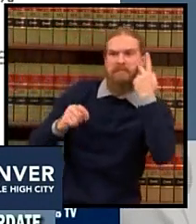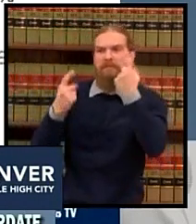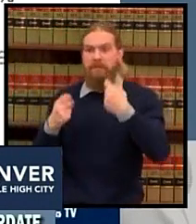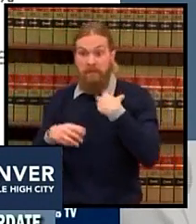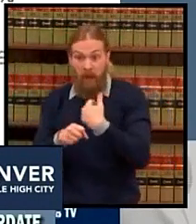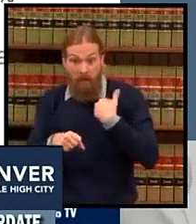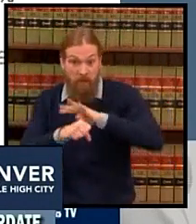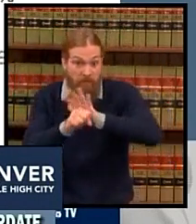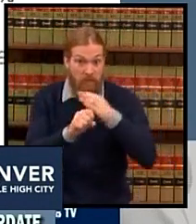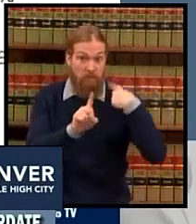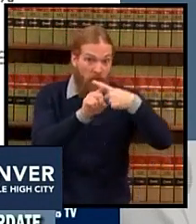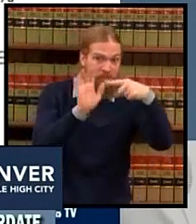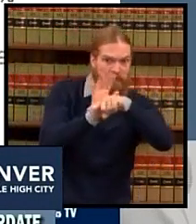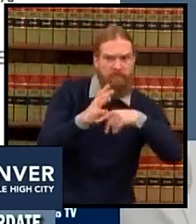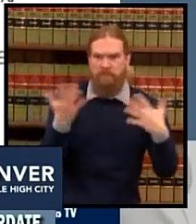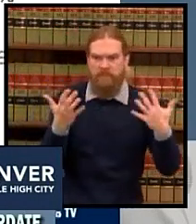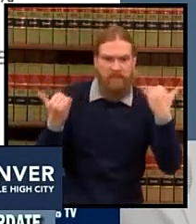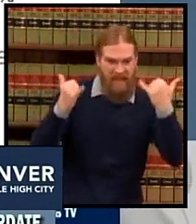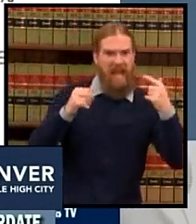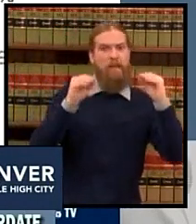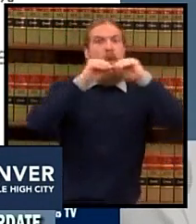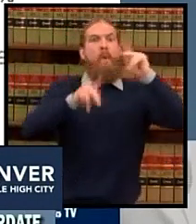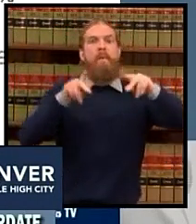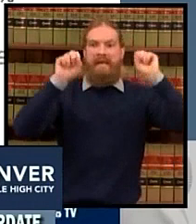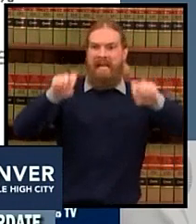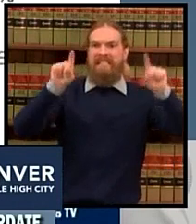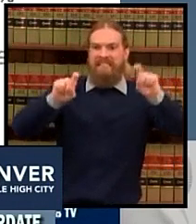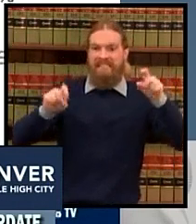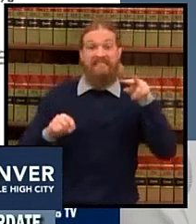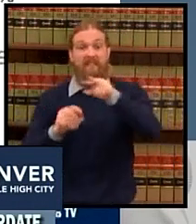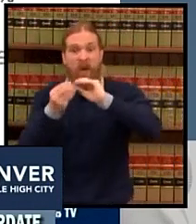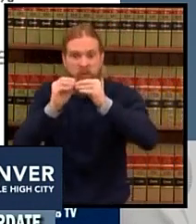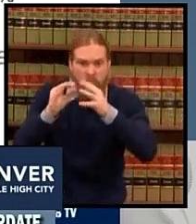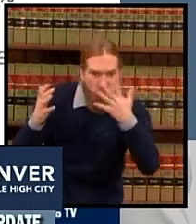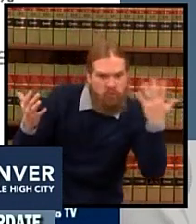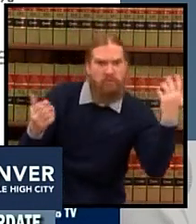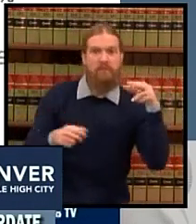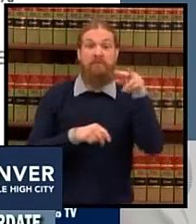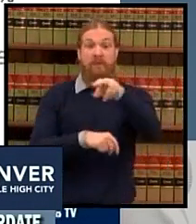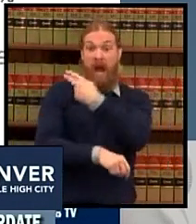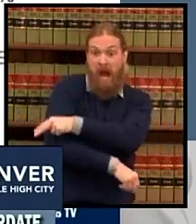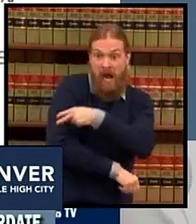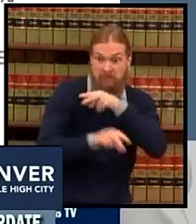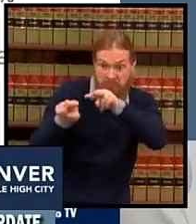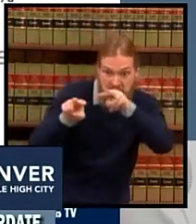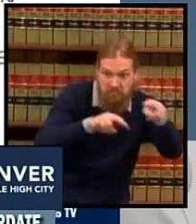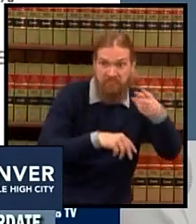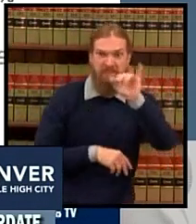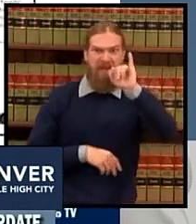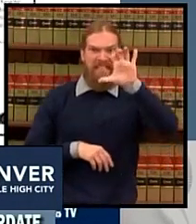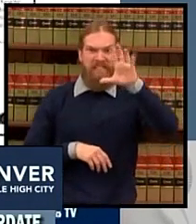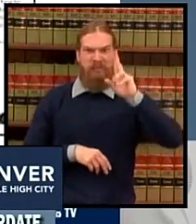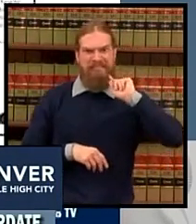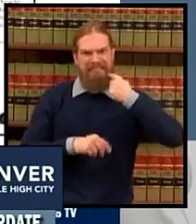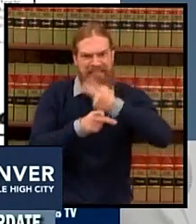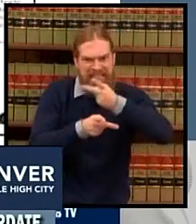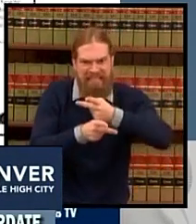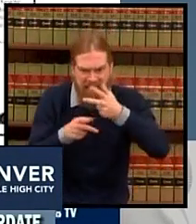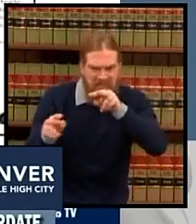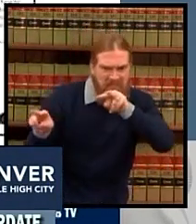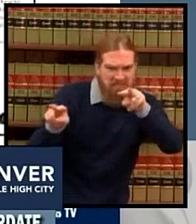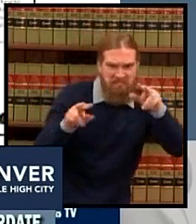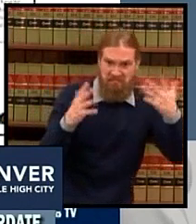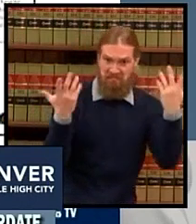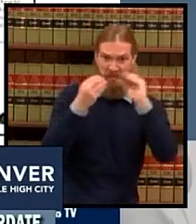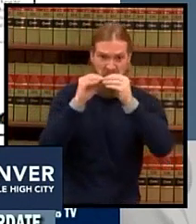hospitals are still very stable. ICU capacity is going up more and more. And with the next slide here. So